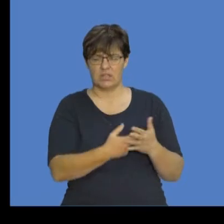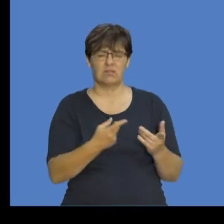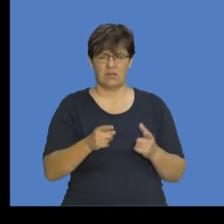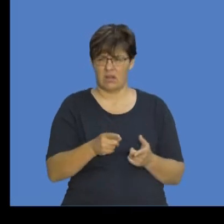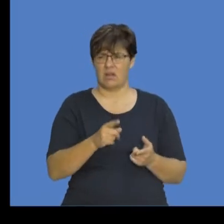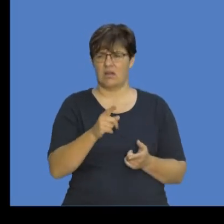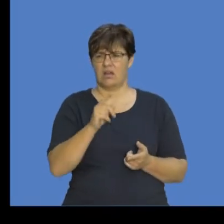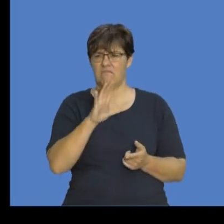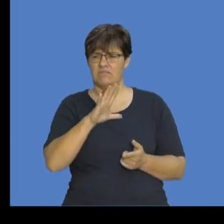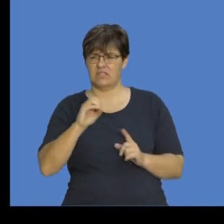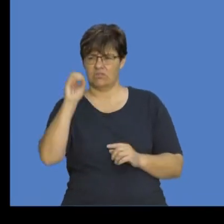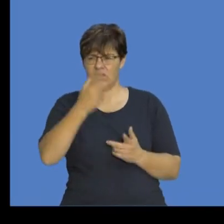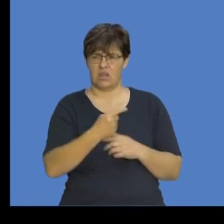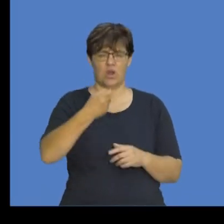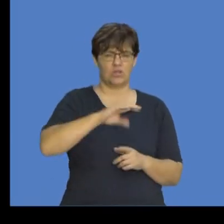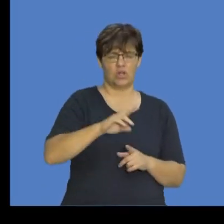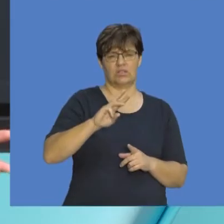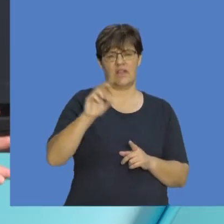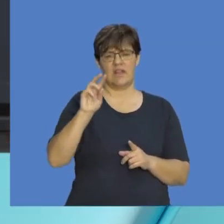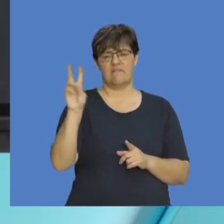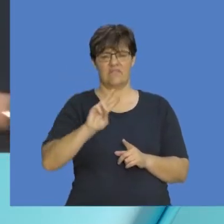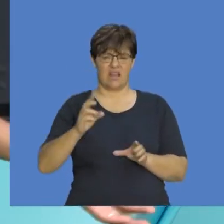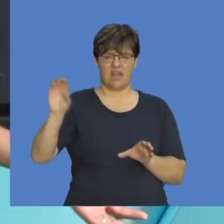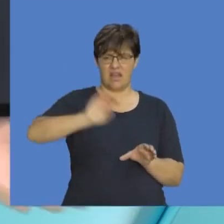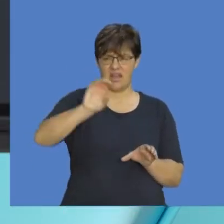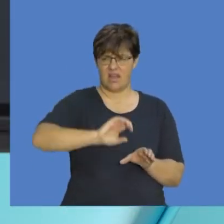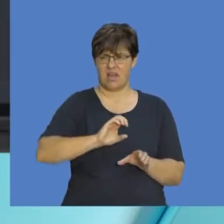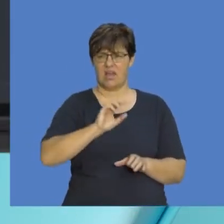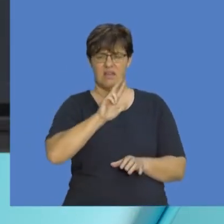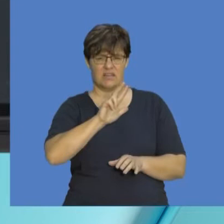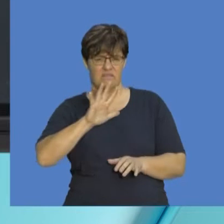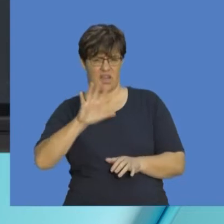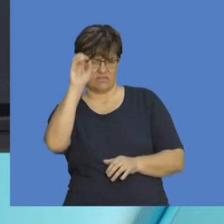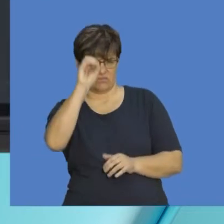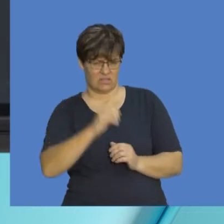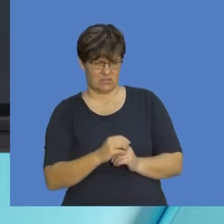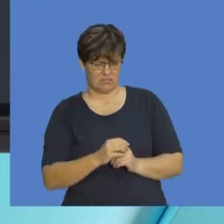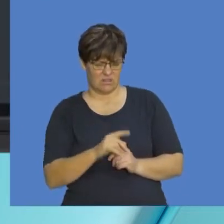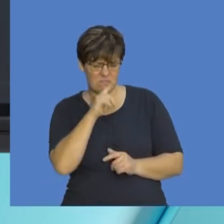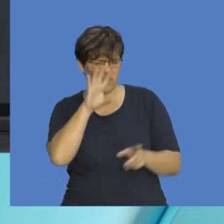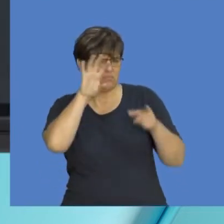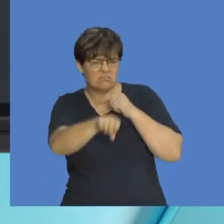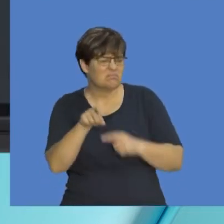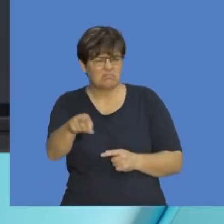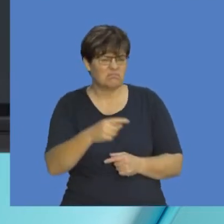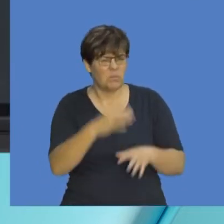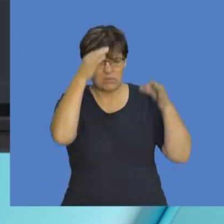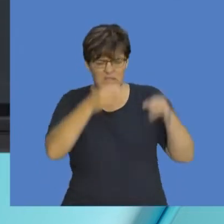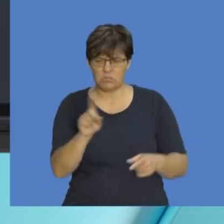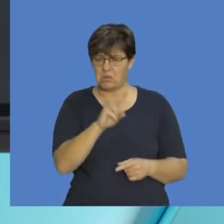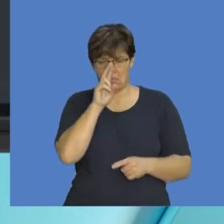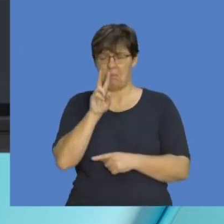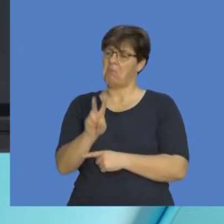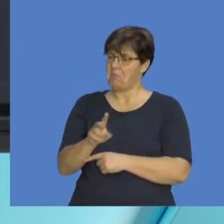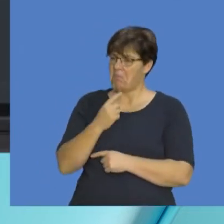degrees. Okay. Does it mean anything? It's just a pie chart. What can I conclude there?